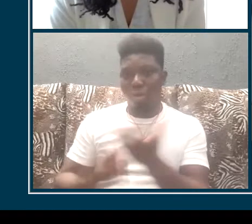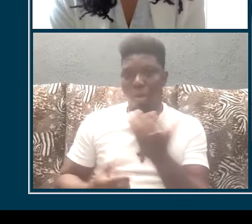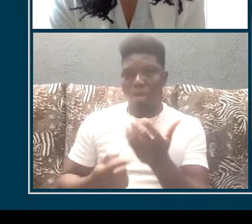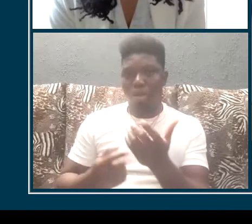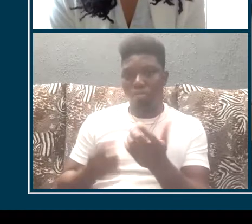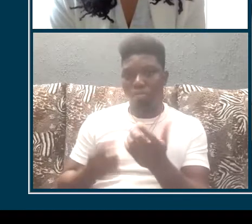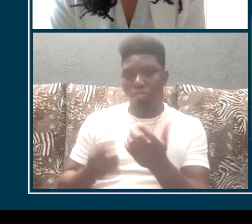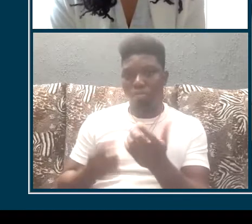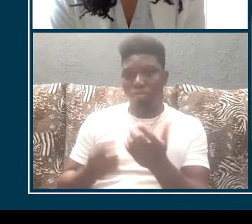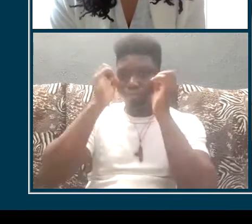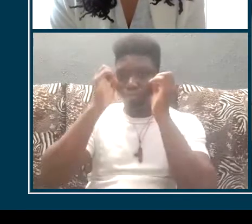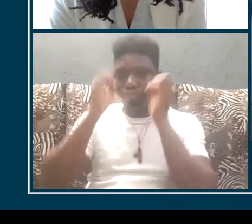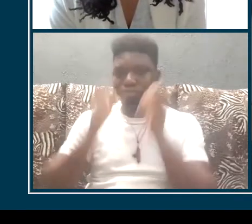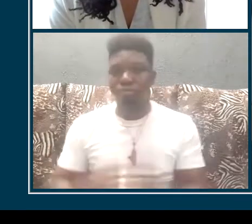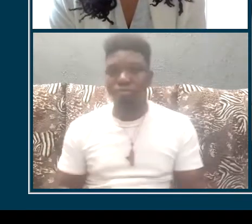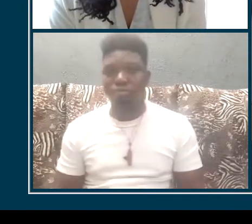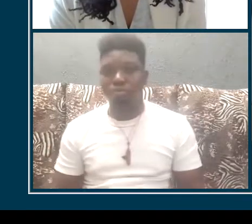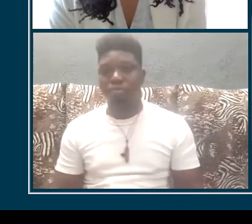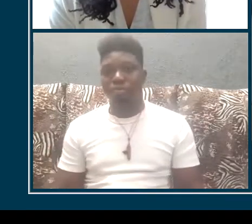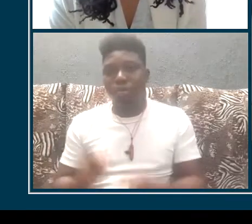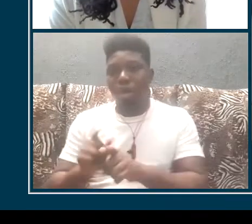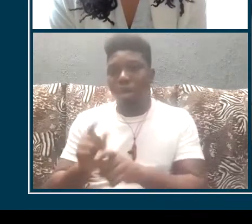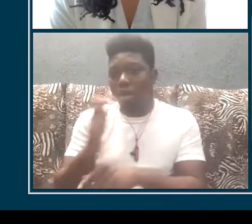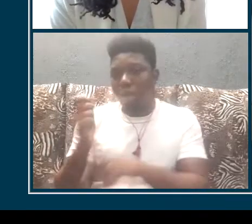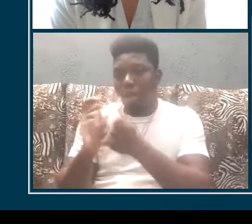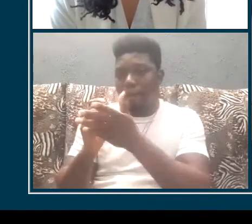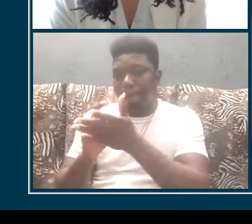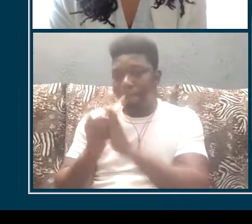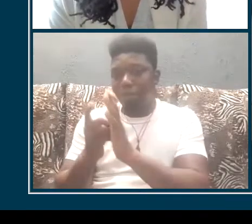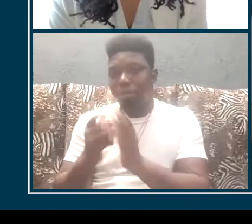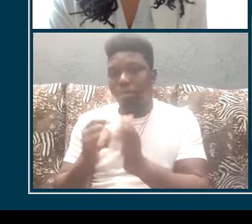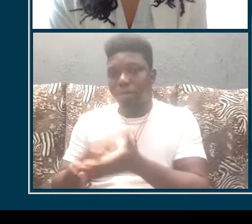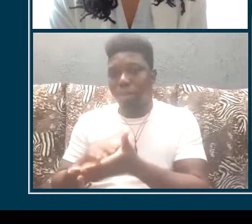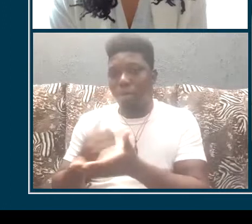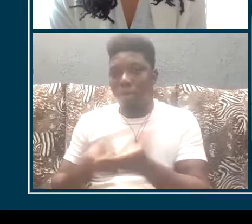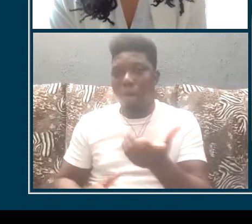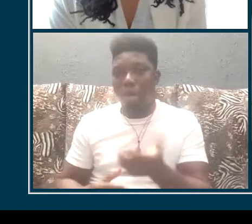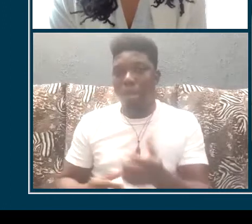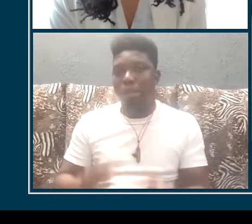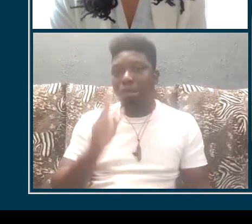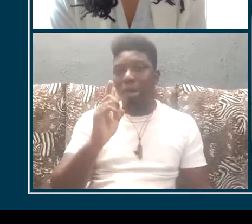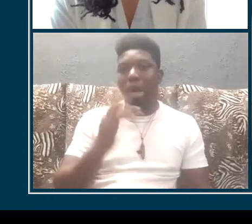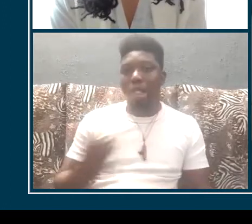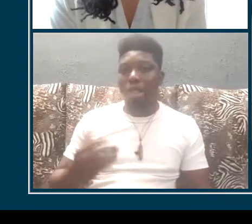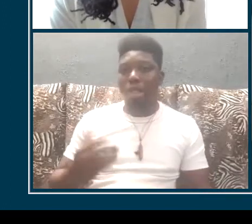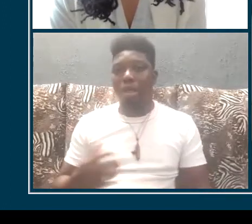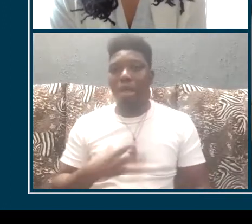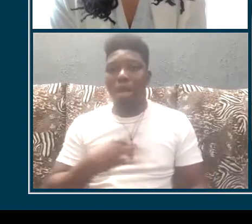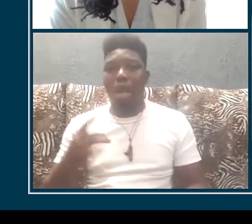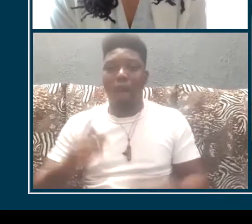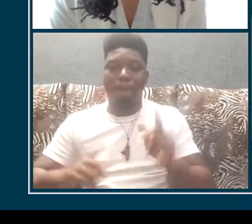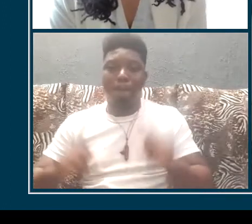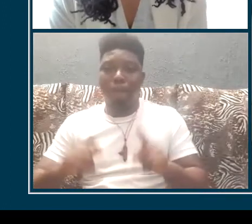asked a minute ago, what's the one thing we'd like to leave people with? And I think my answer to that